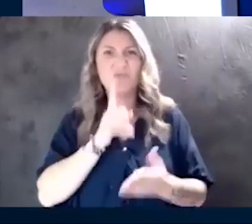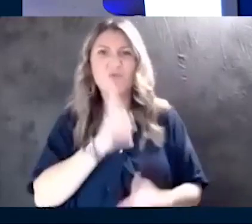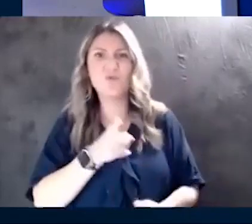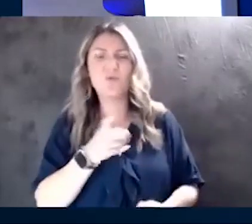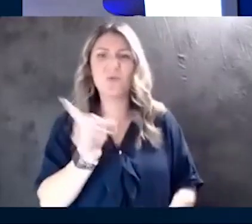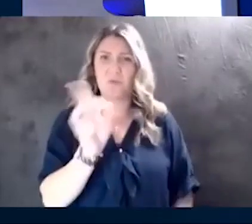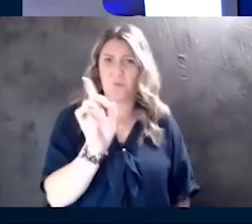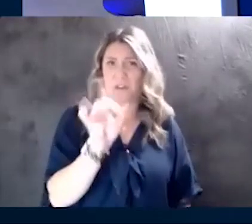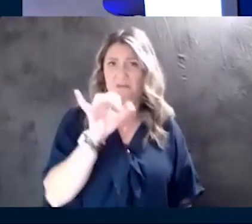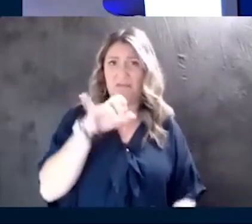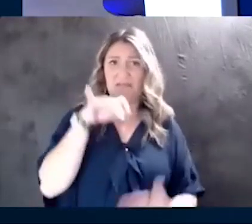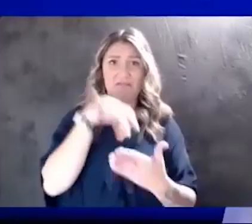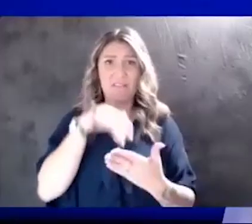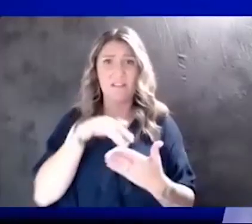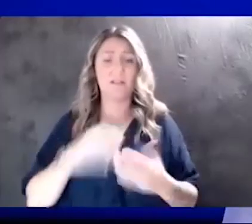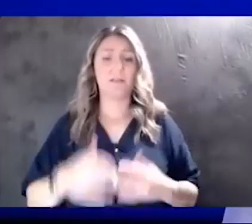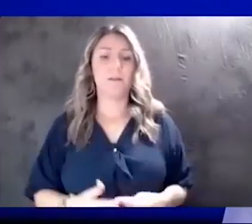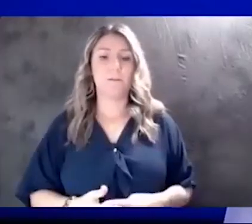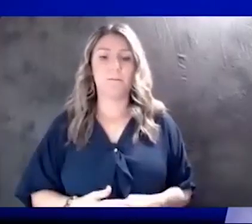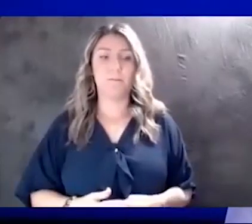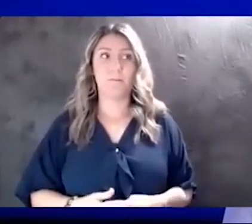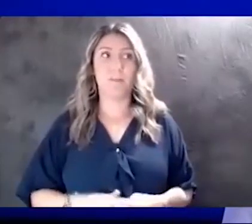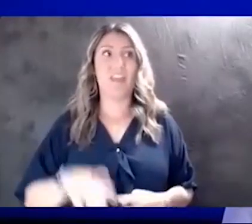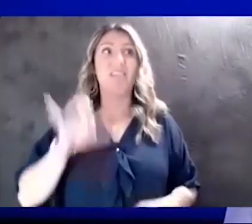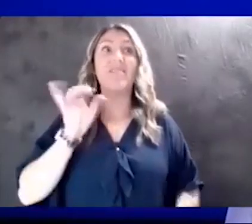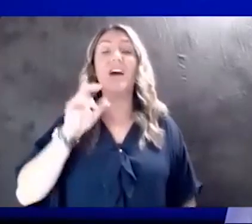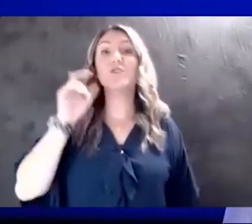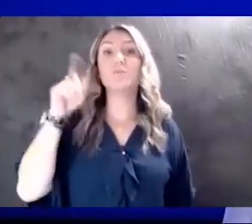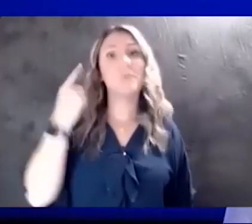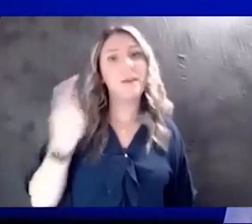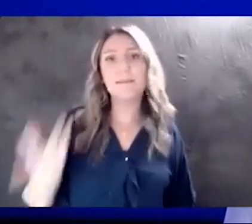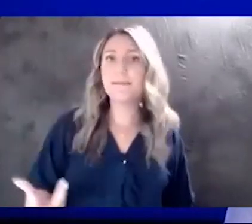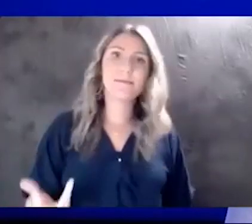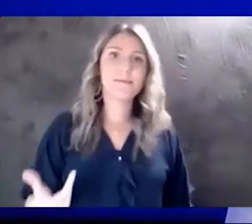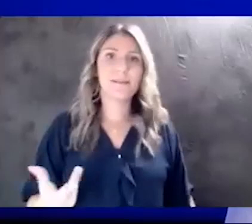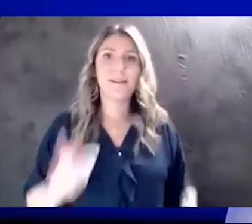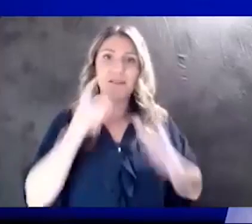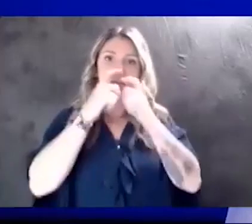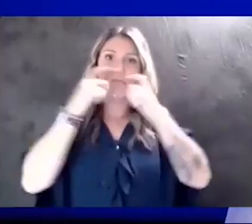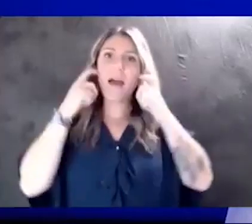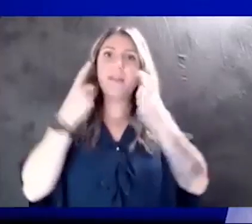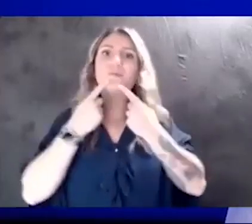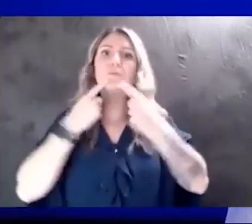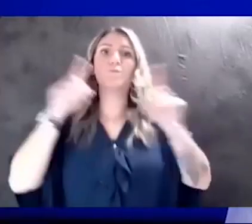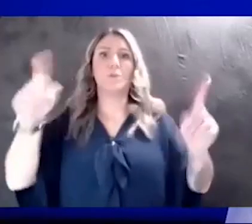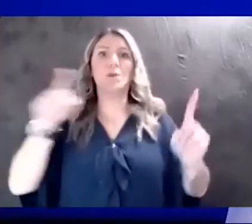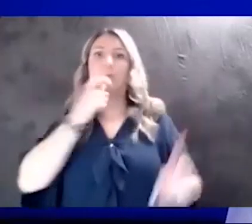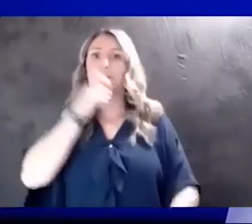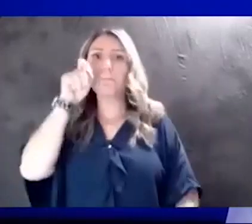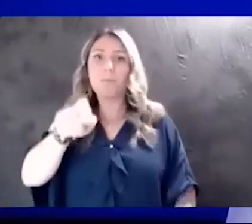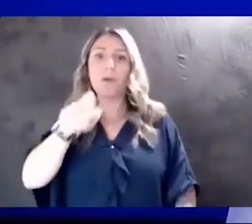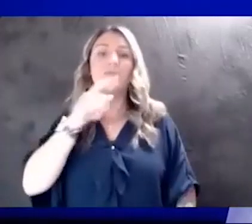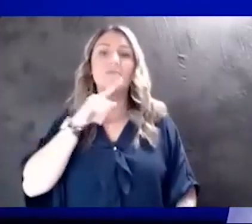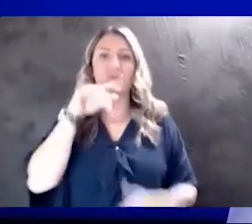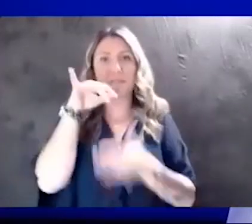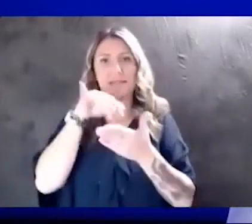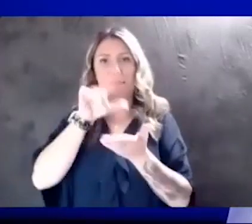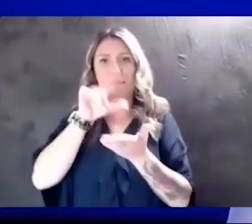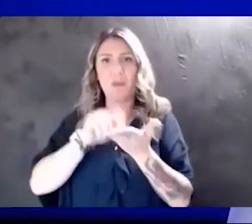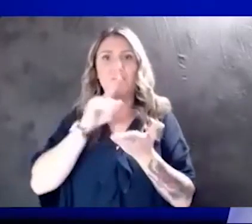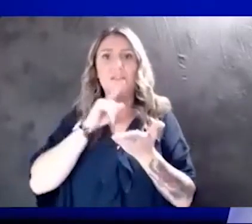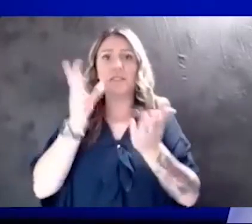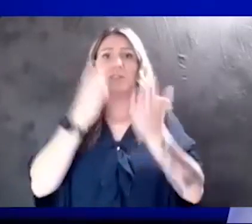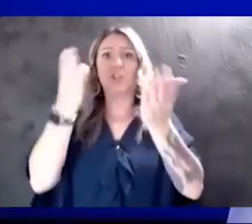study? That's nonsense. It does work. There was a study actually that got published that suggested that